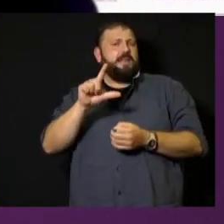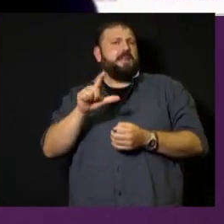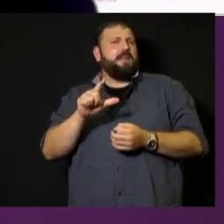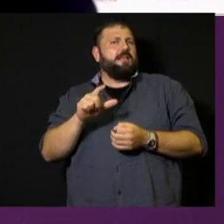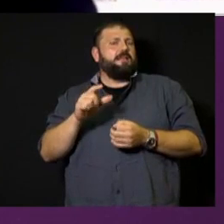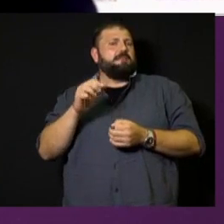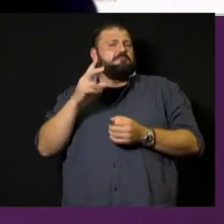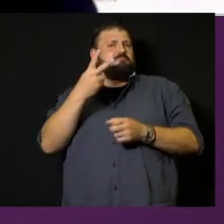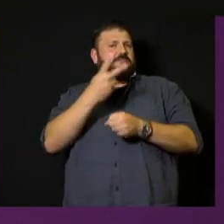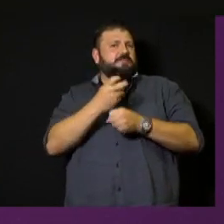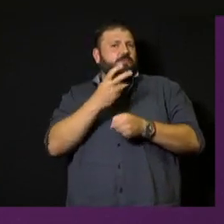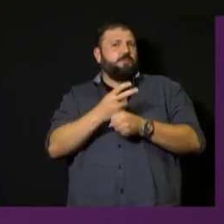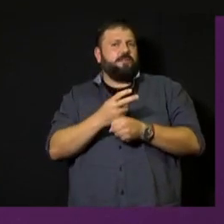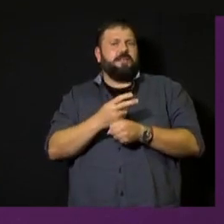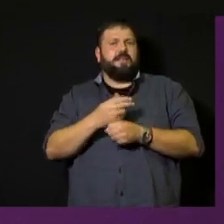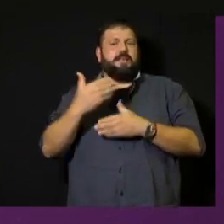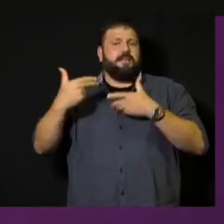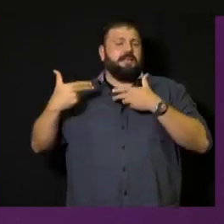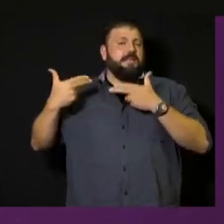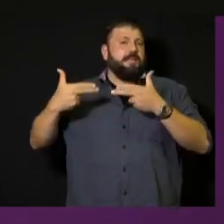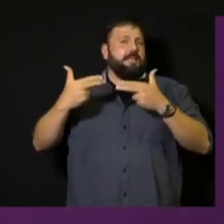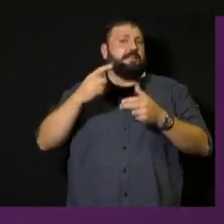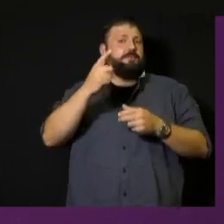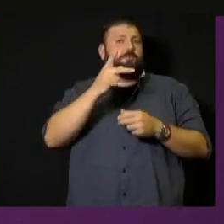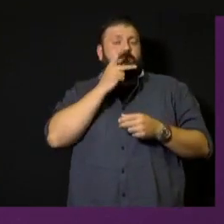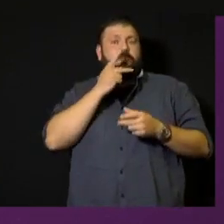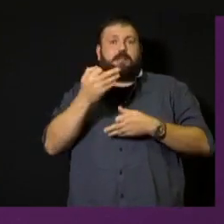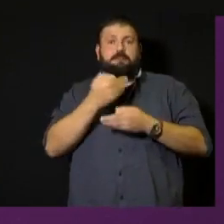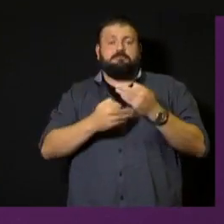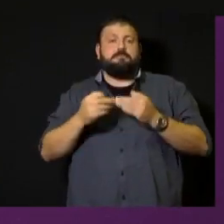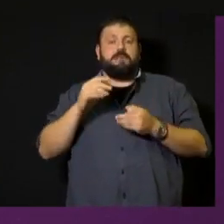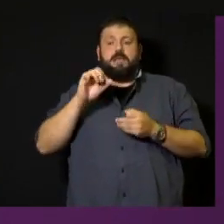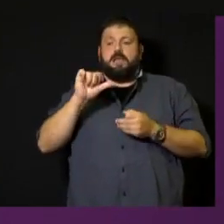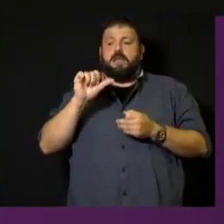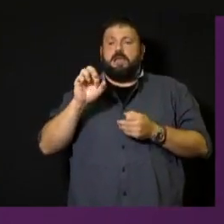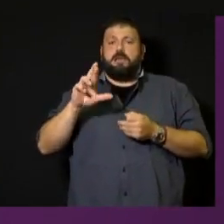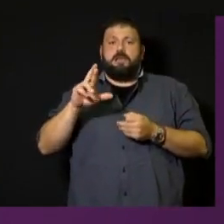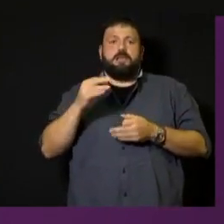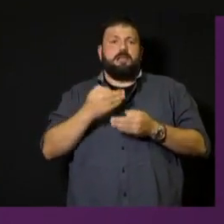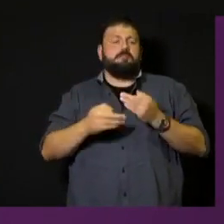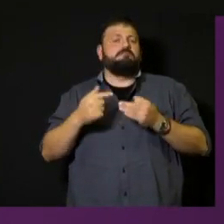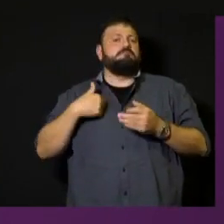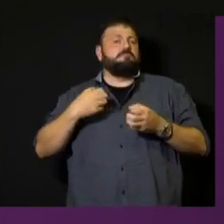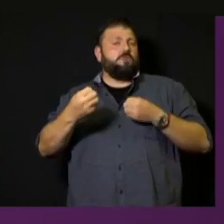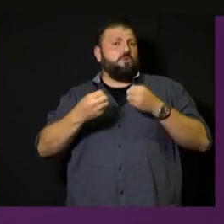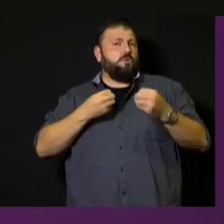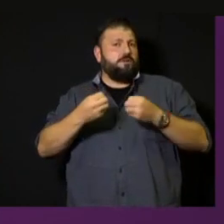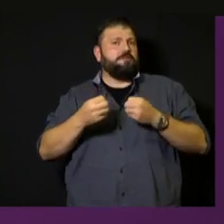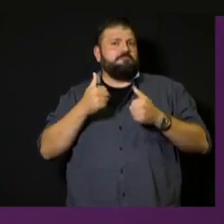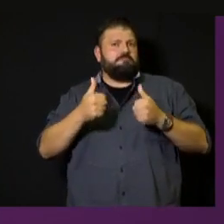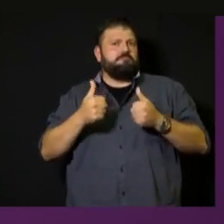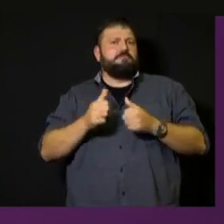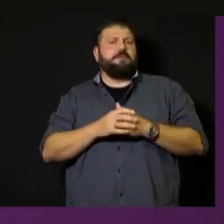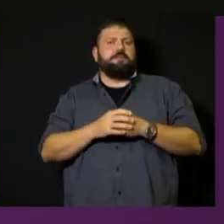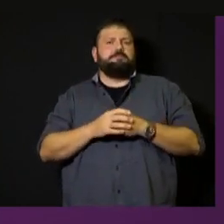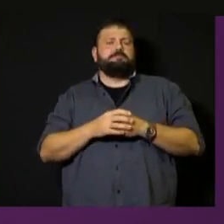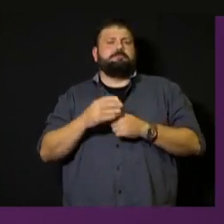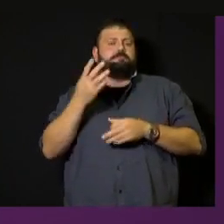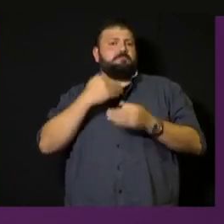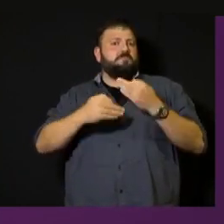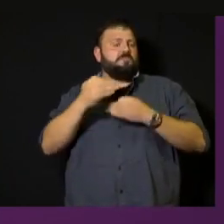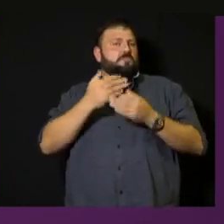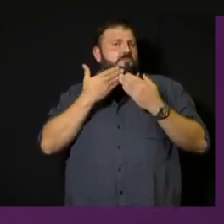Cárdenas, second generation. His father, Ariel Cárdenas, built a giant